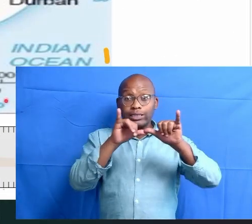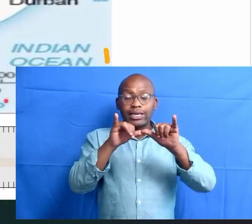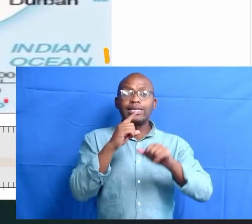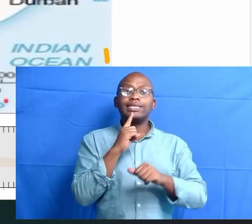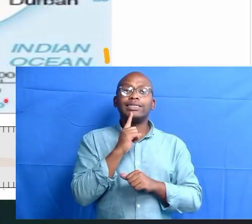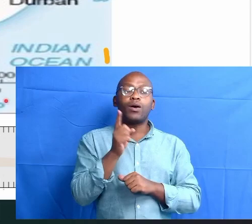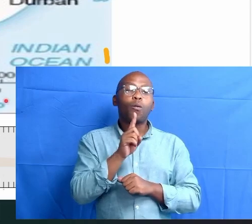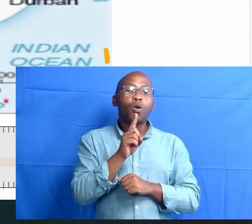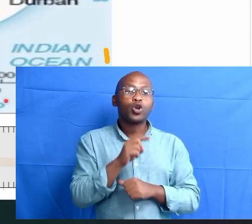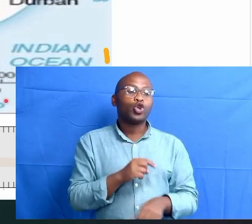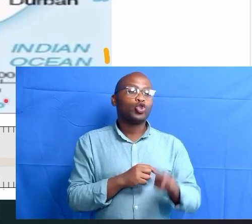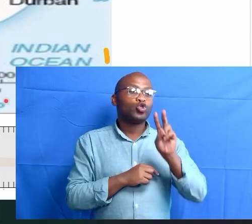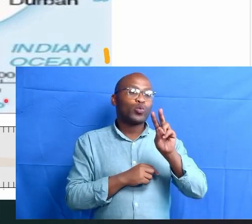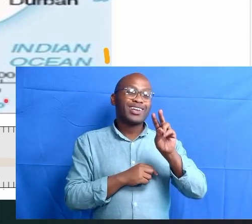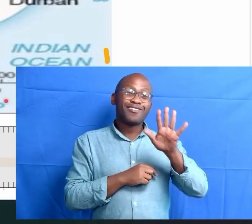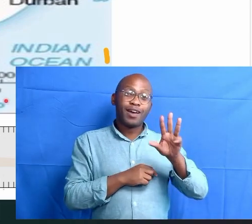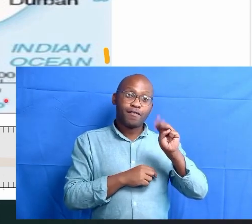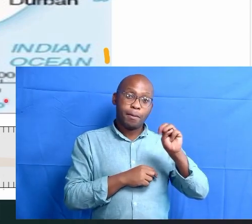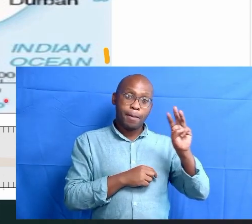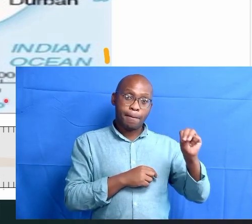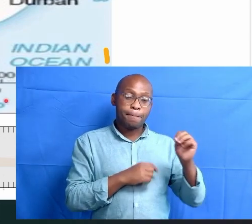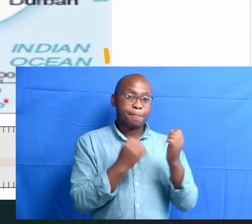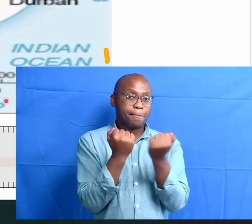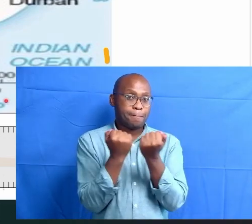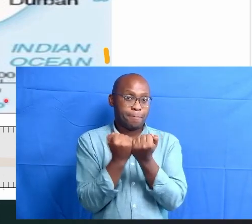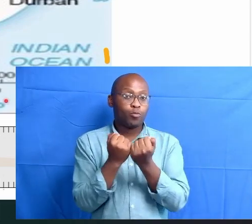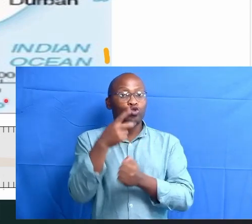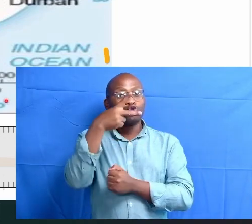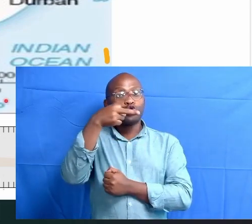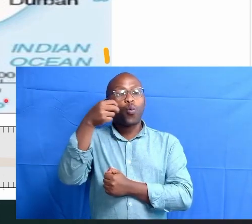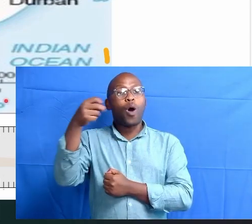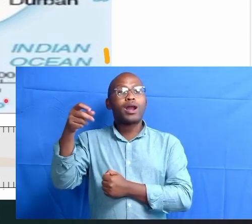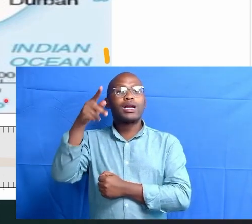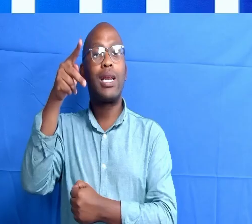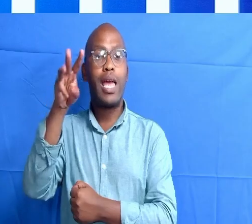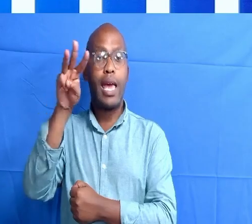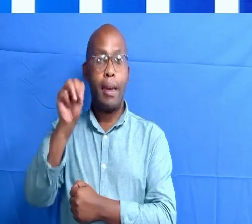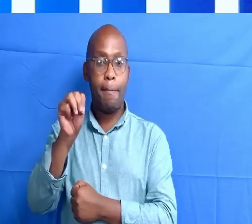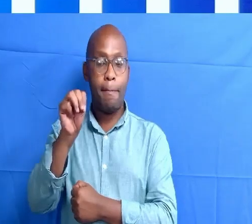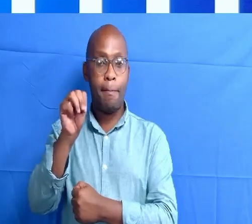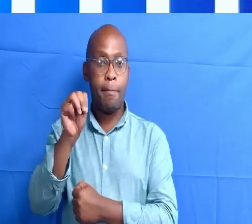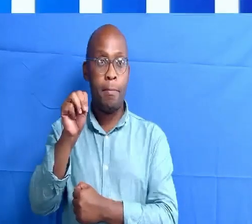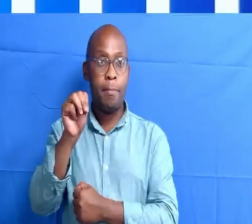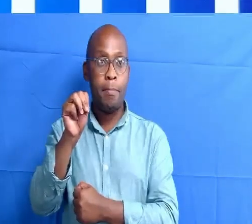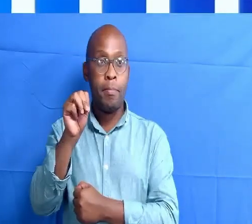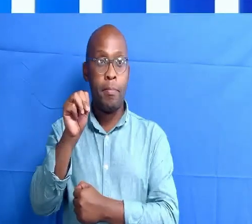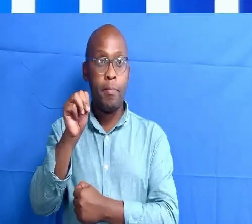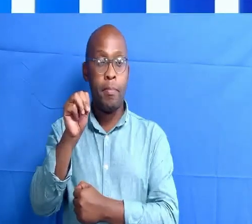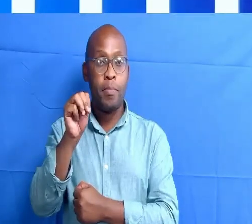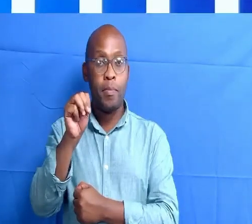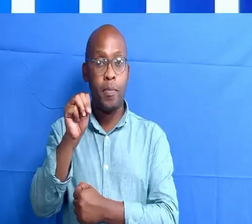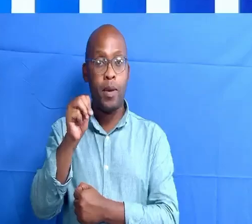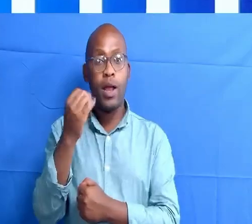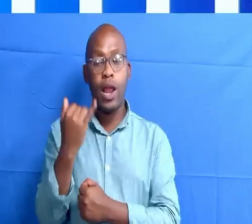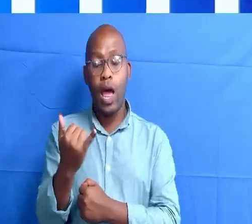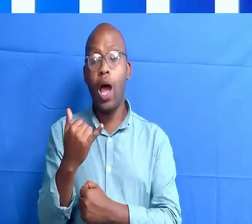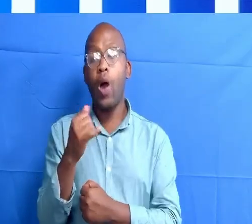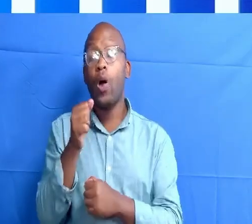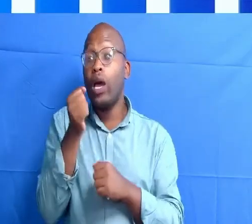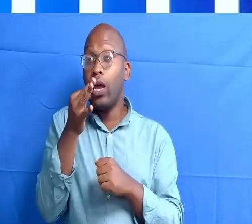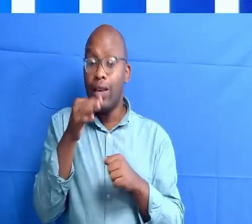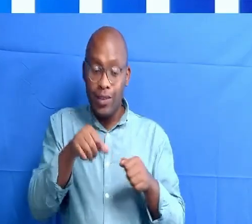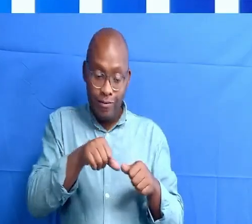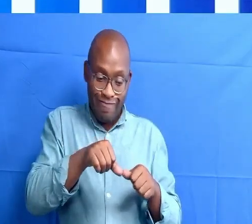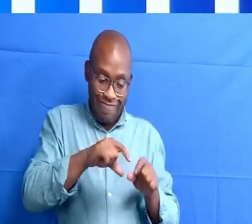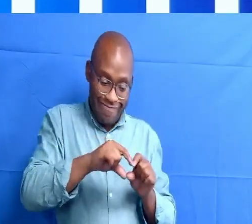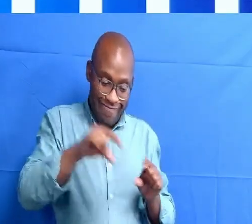Yeah, that's the scale 25 is equals to 200. So on 90, almost on 90, you've got